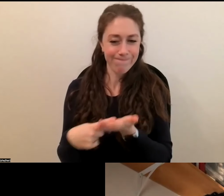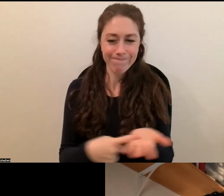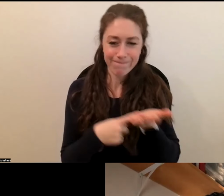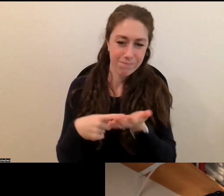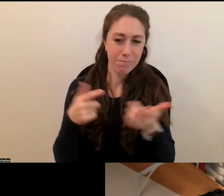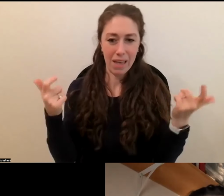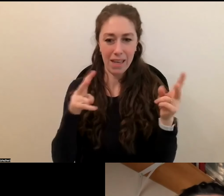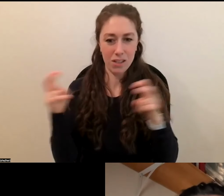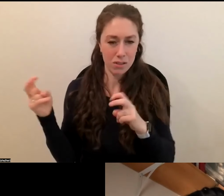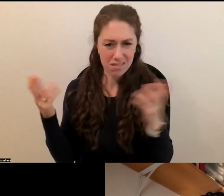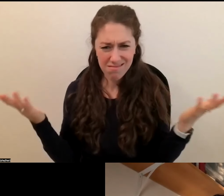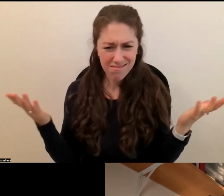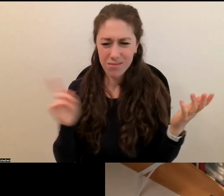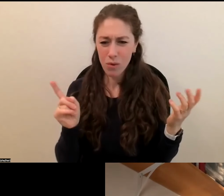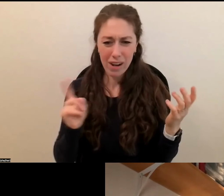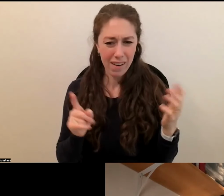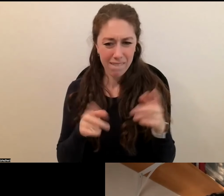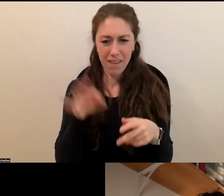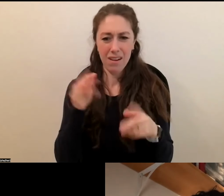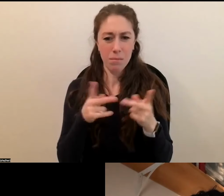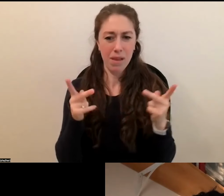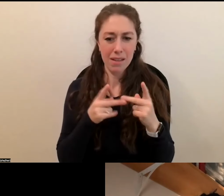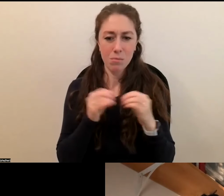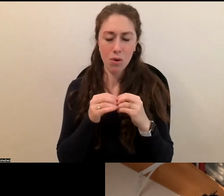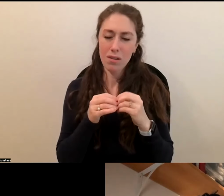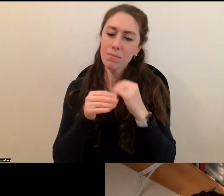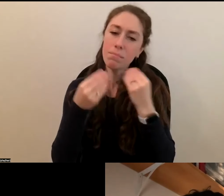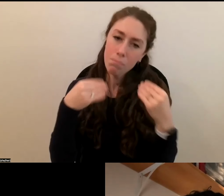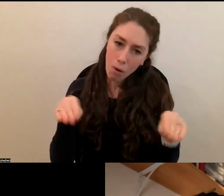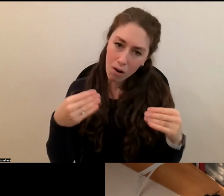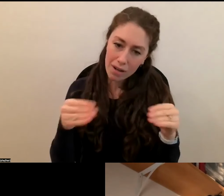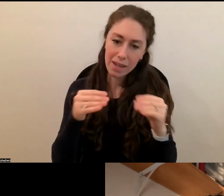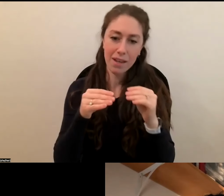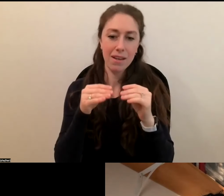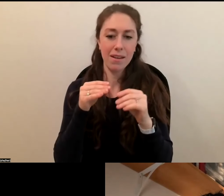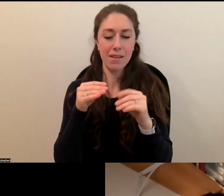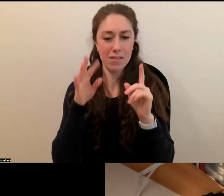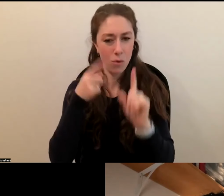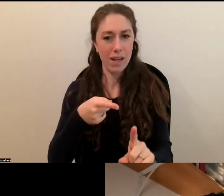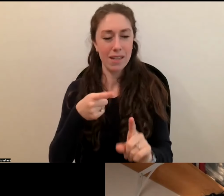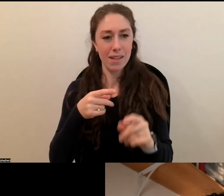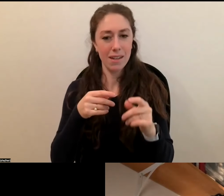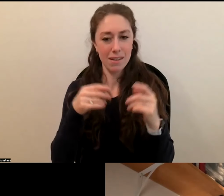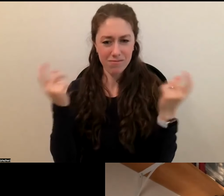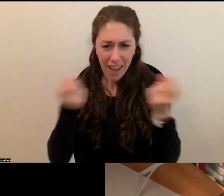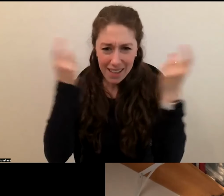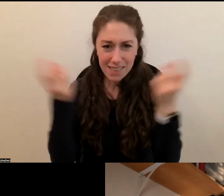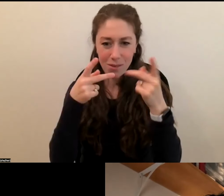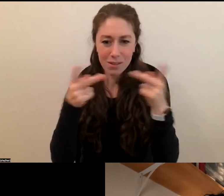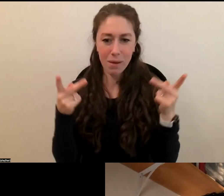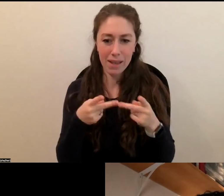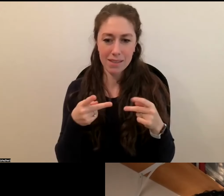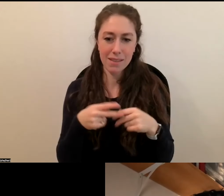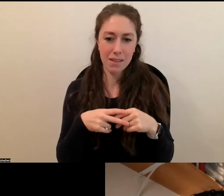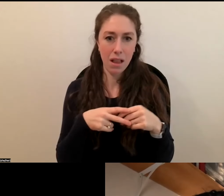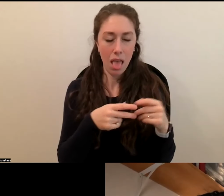can't find a place in more market-oriented or festival-oriented spaces where you're being dragged from